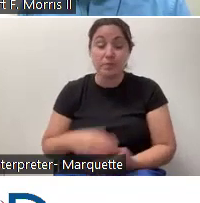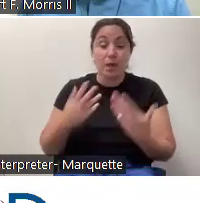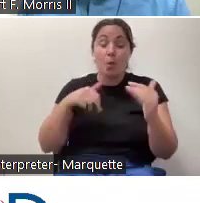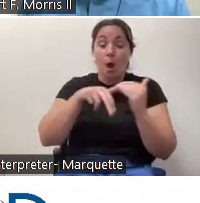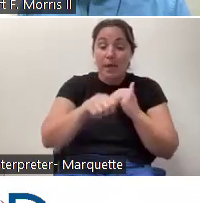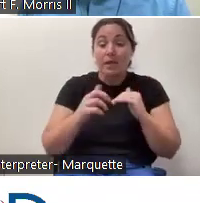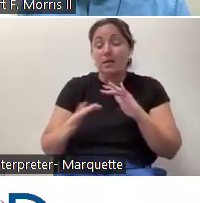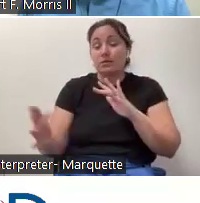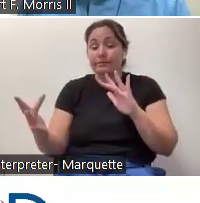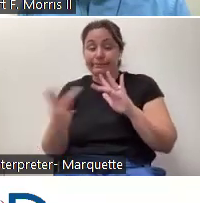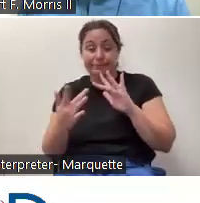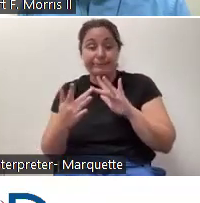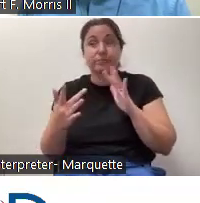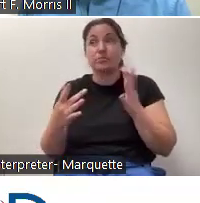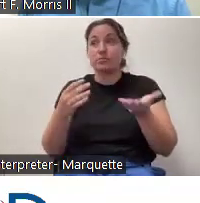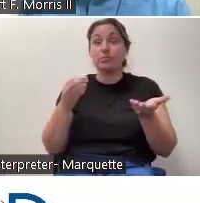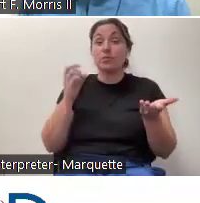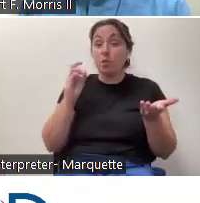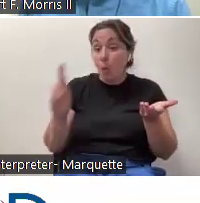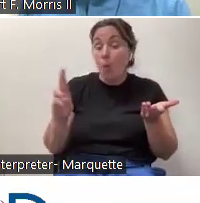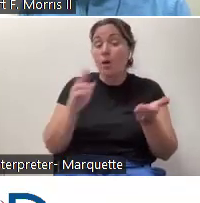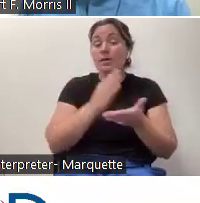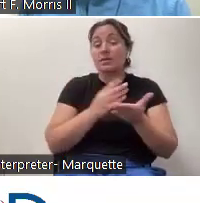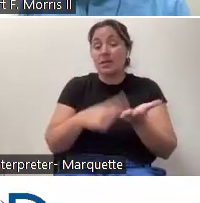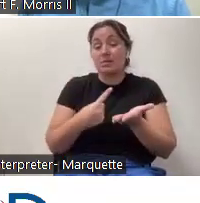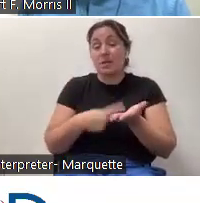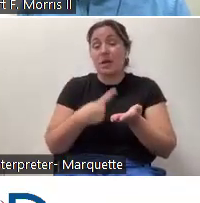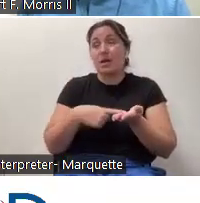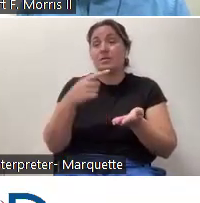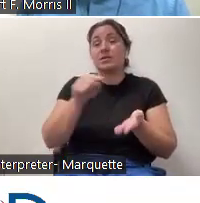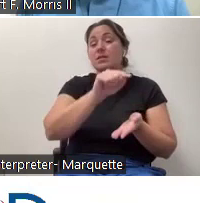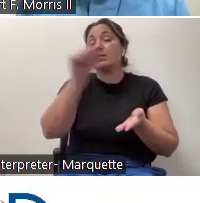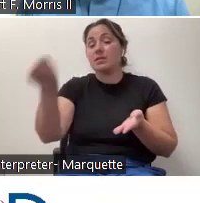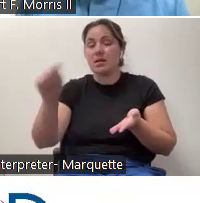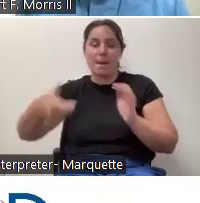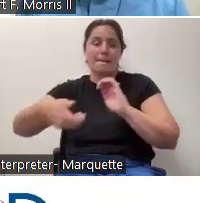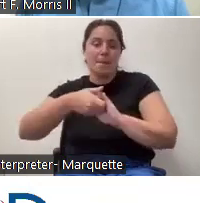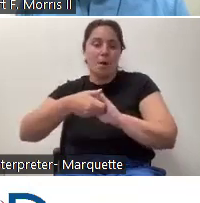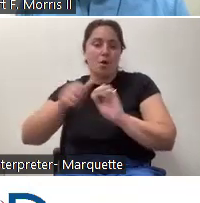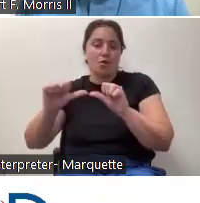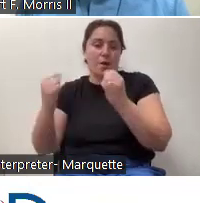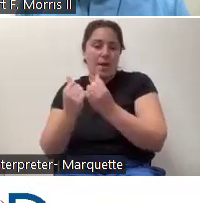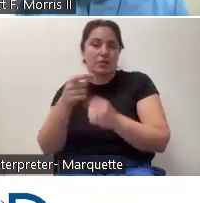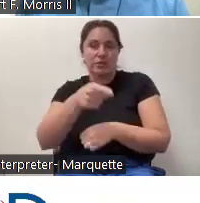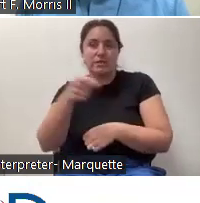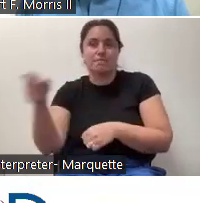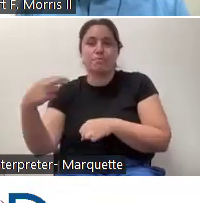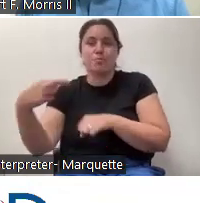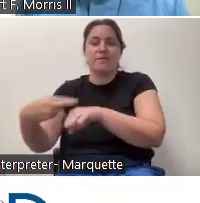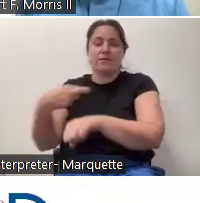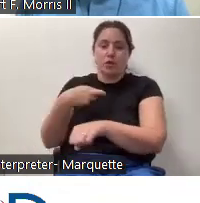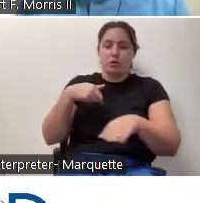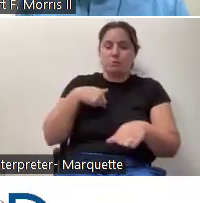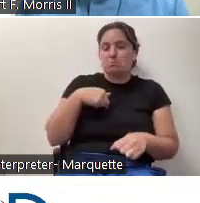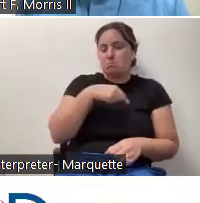us themselves, or we do get referrals from many of our partnering agencies in the community. That's